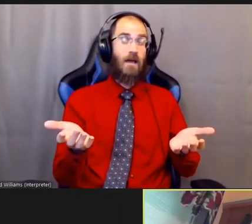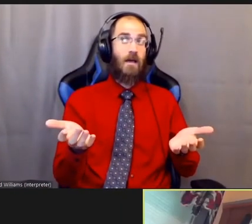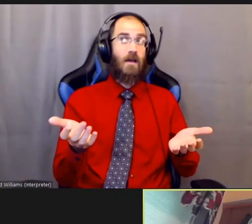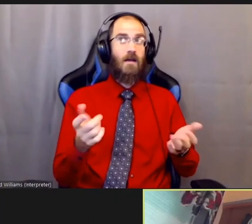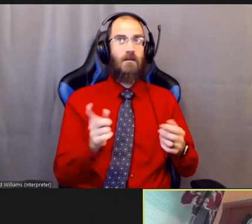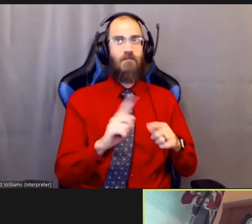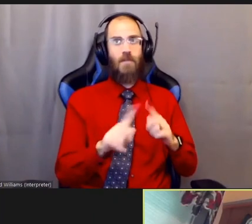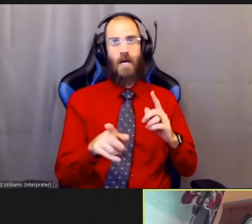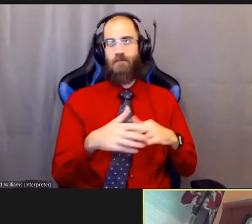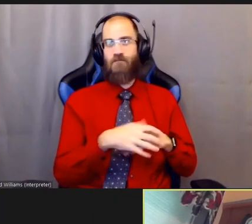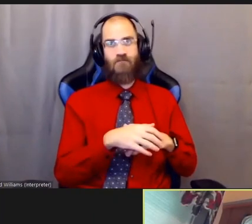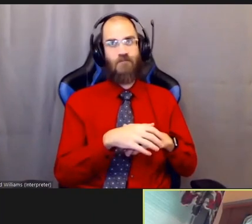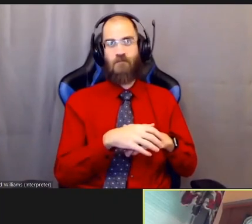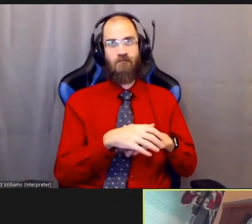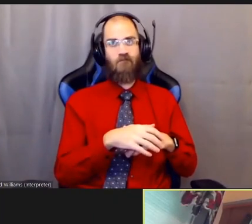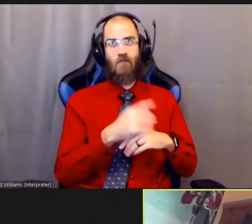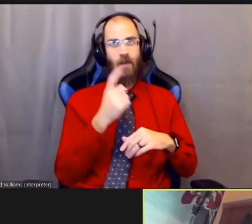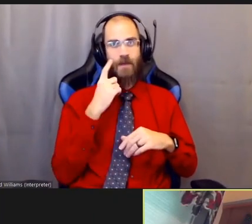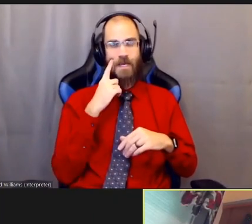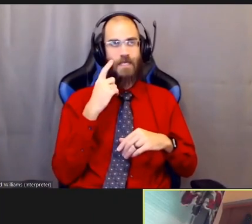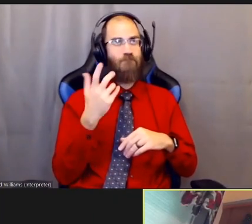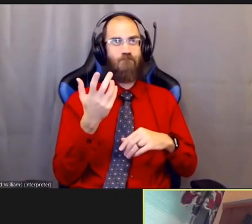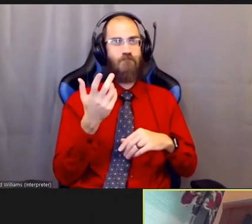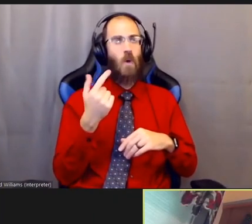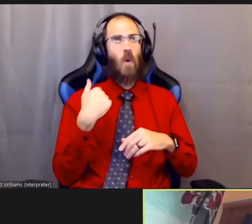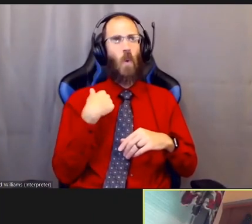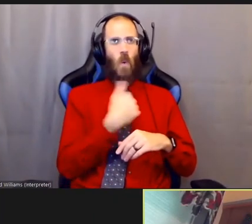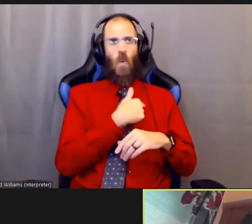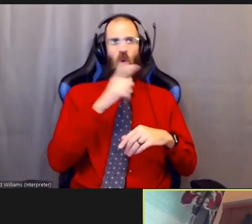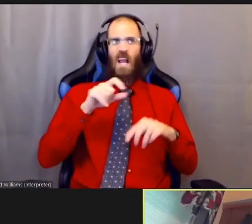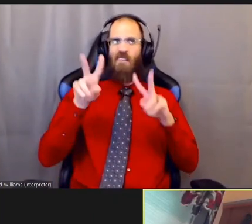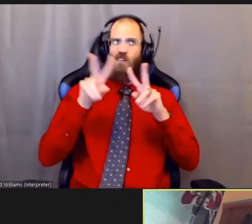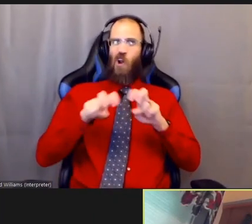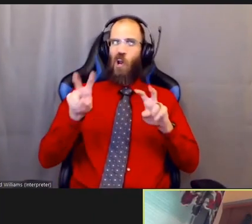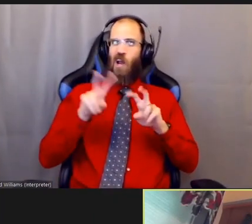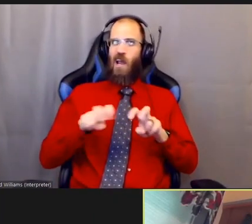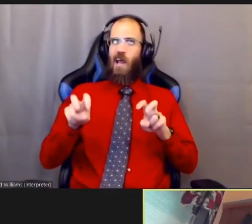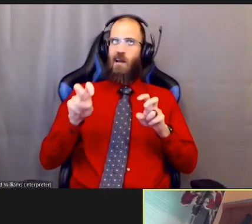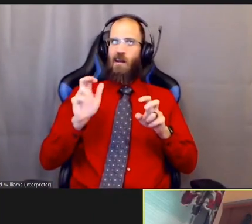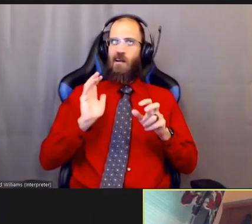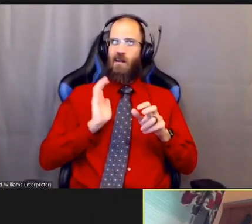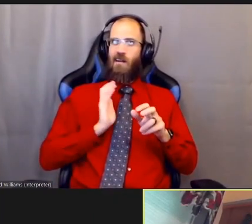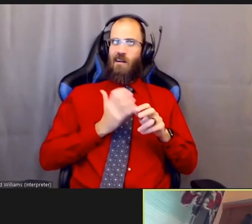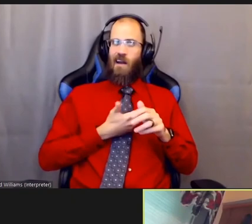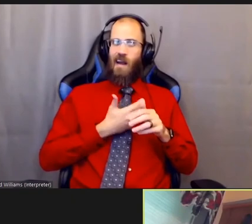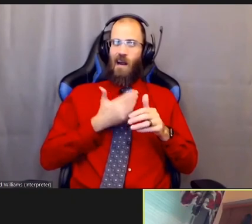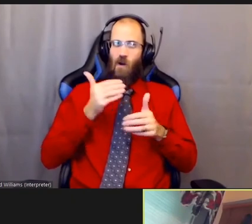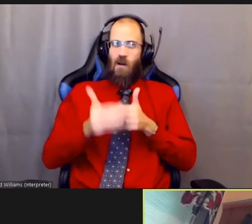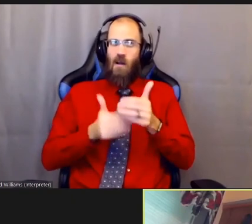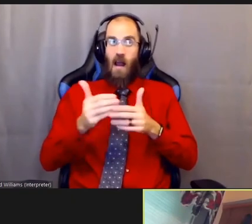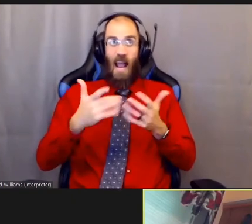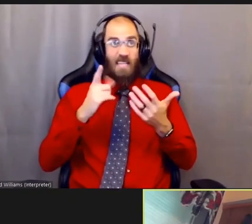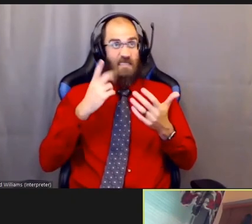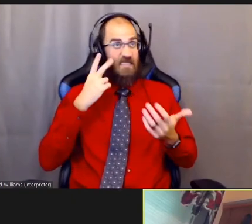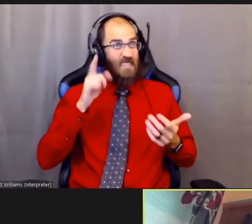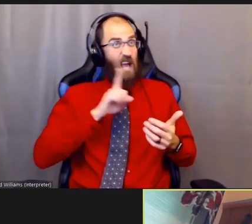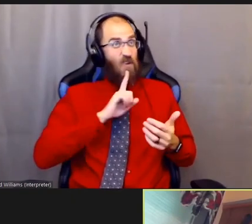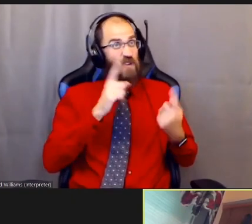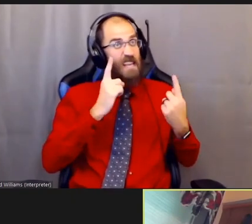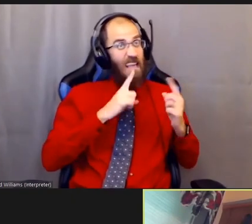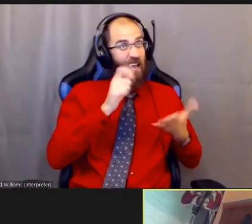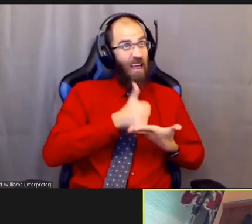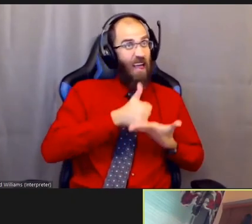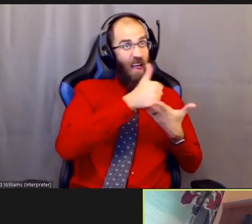But I just think we need to look at what we're doing and finding, is it really working for rural America? Because